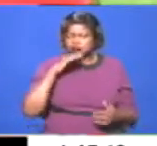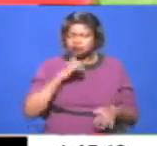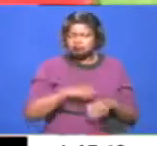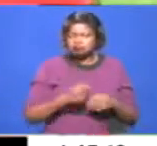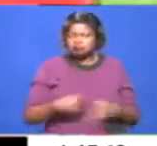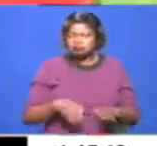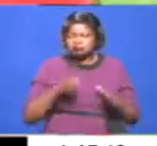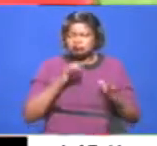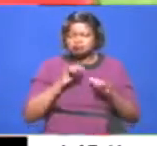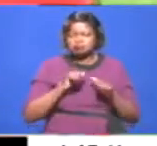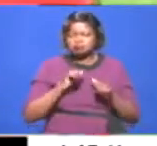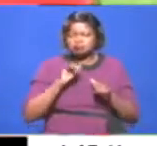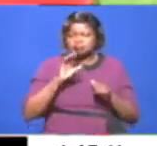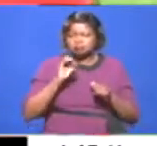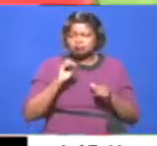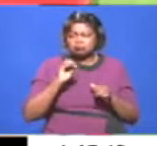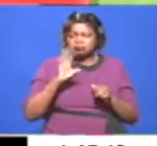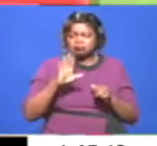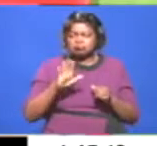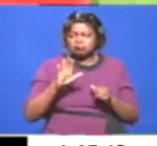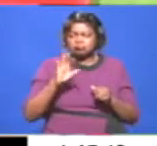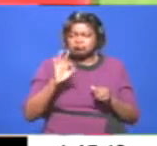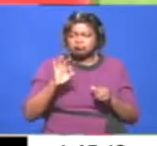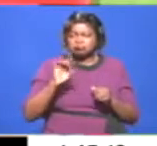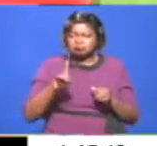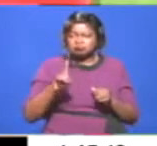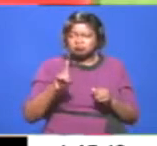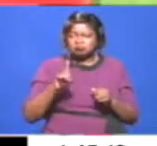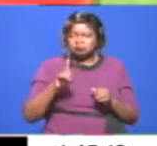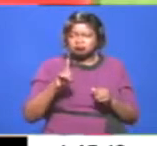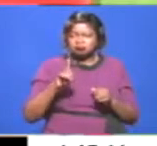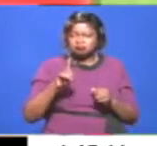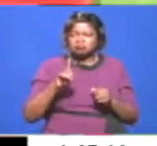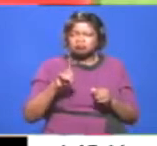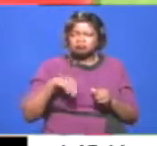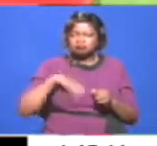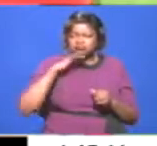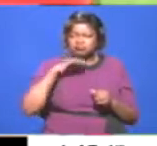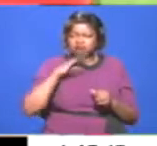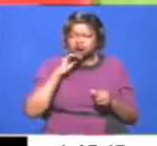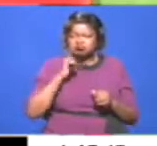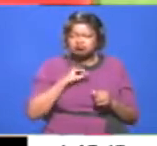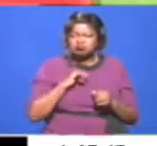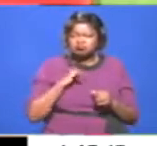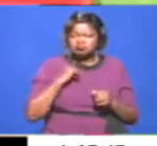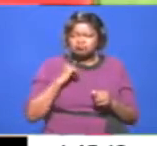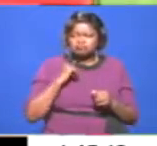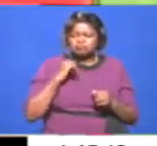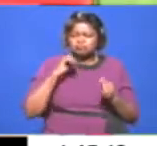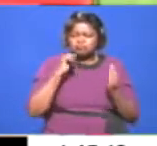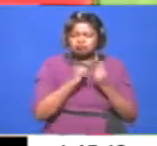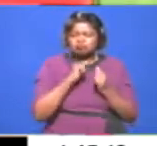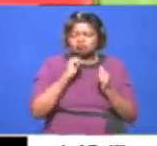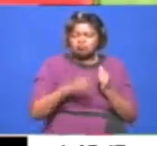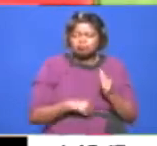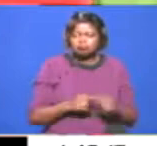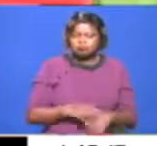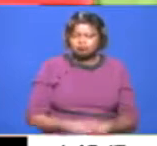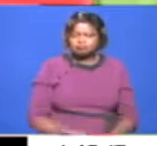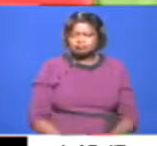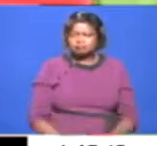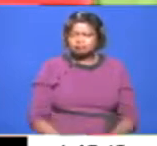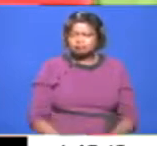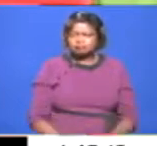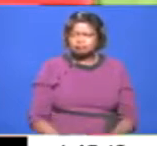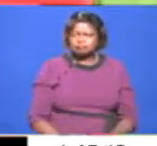walikuwa 531, 531 kwa 10,000. Na